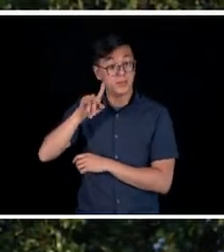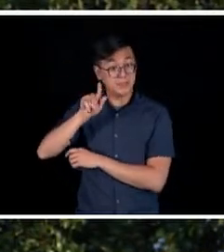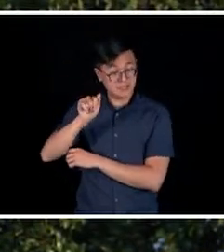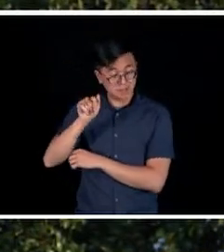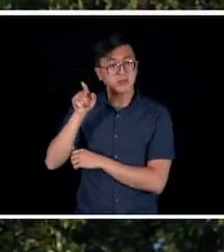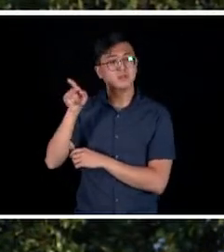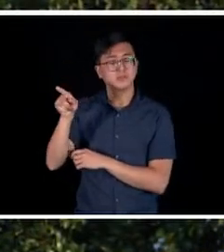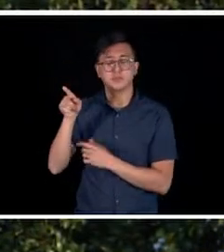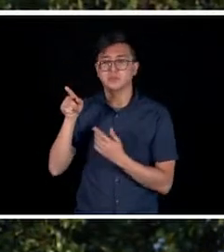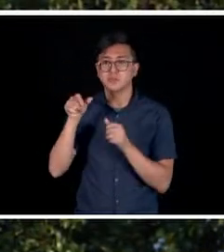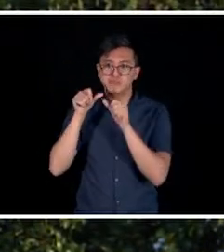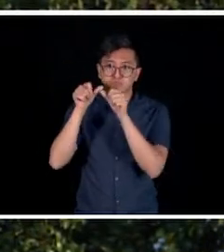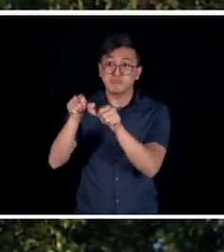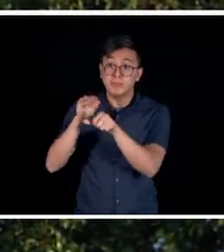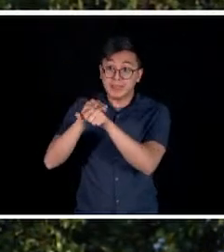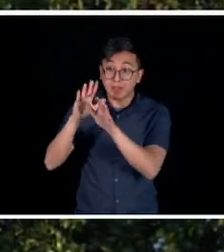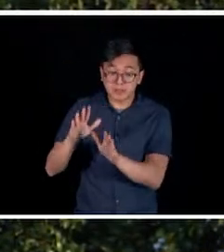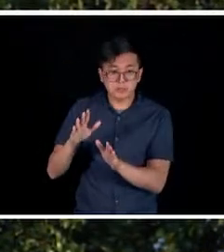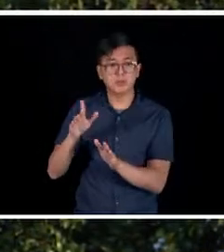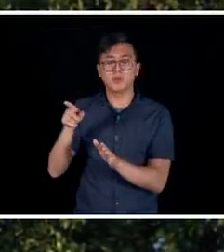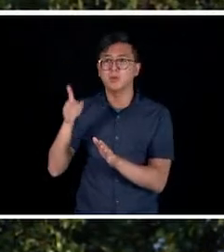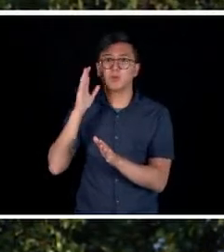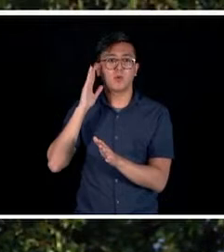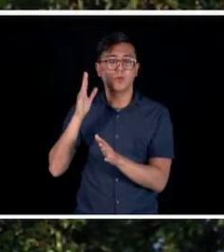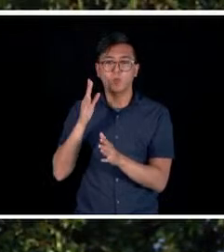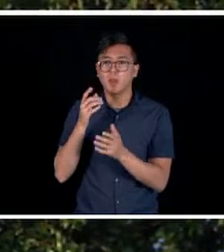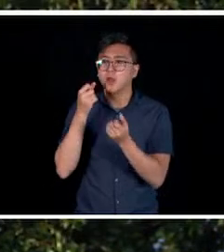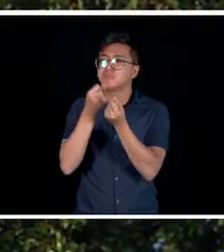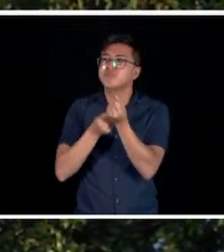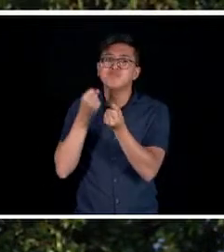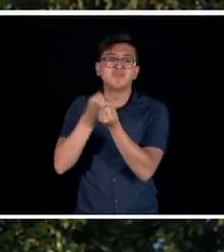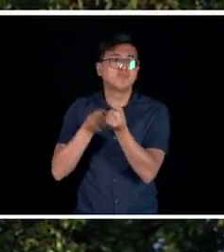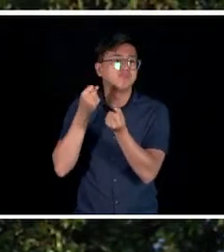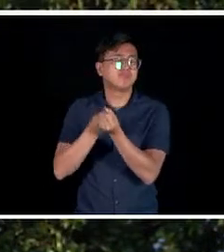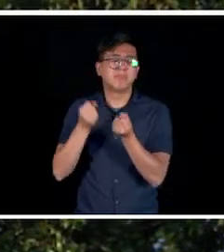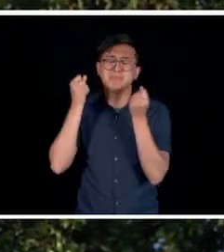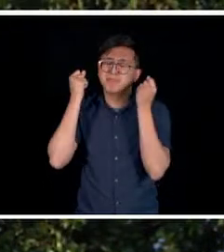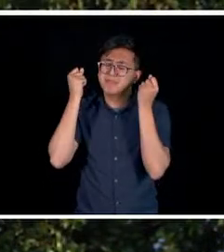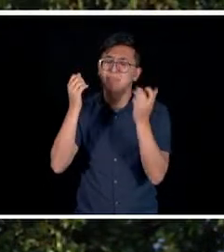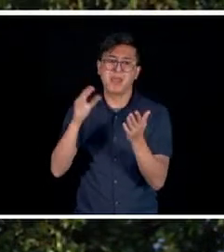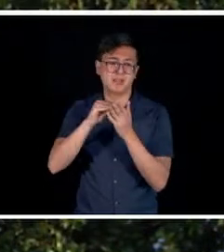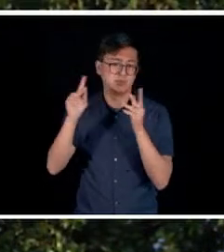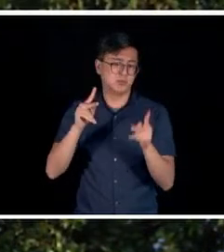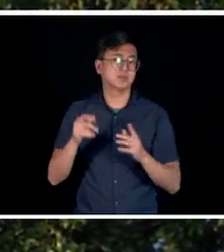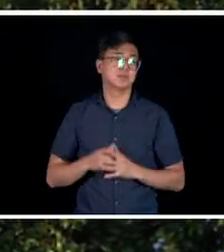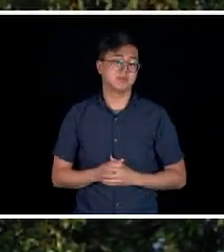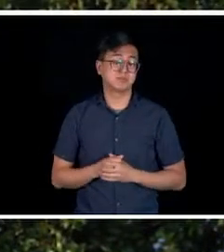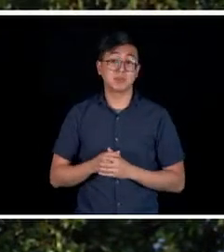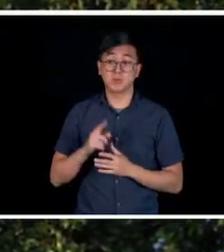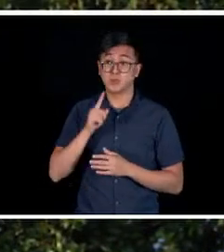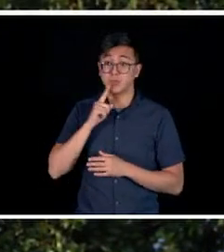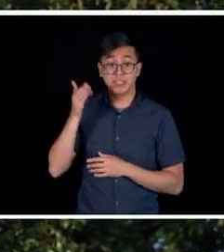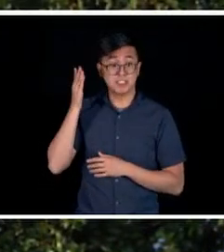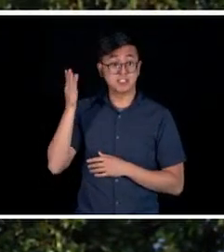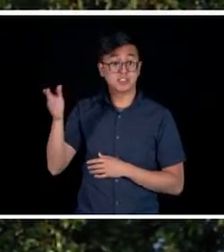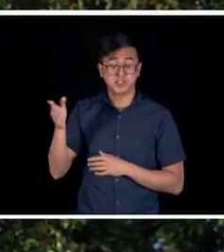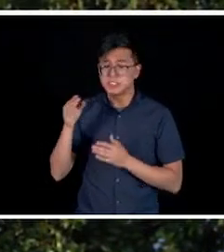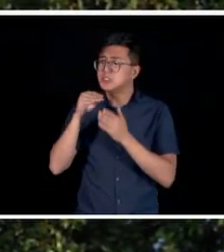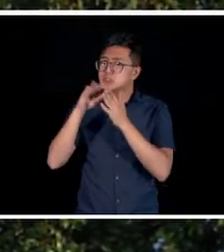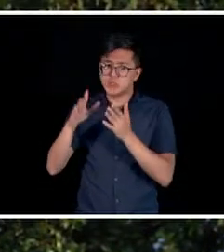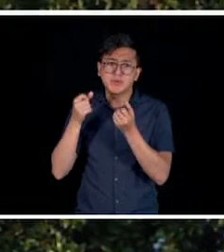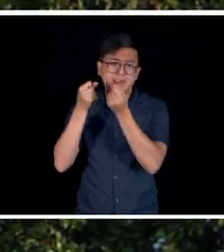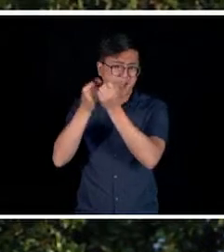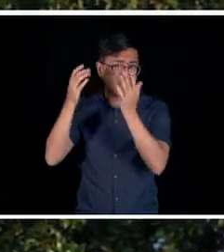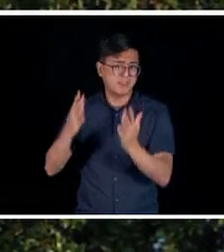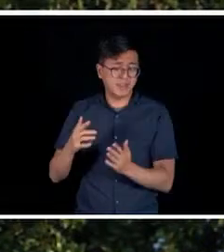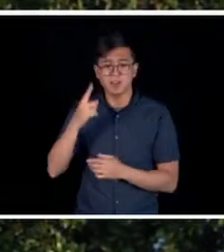to be incredibly influential in the success of thousands of Mount SAC students. She is the definition of a student advocate and always